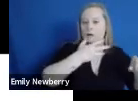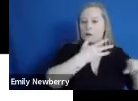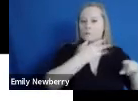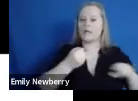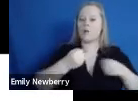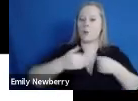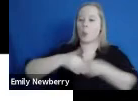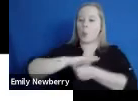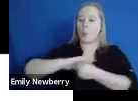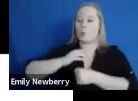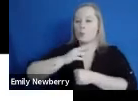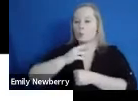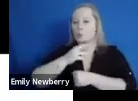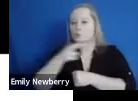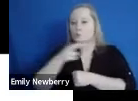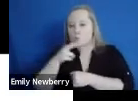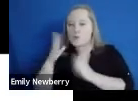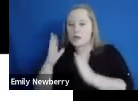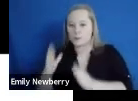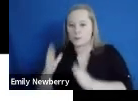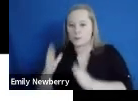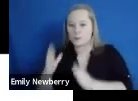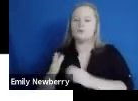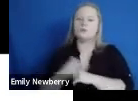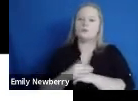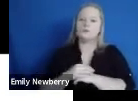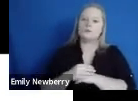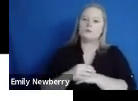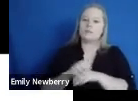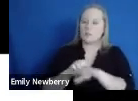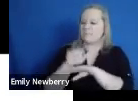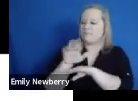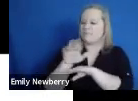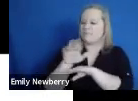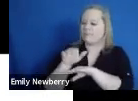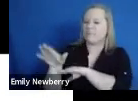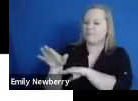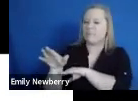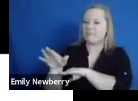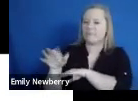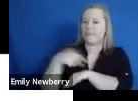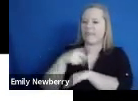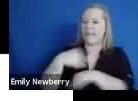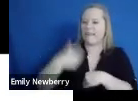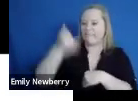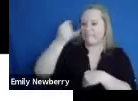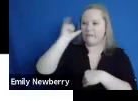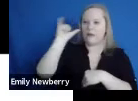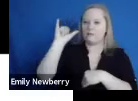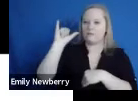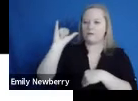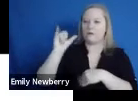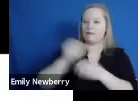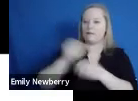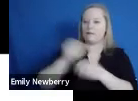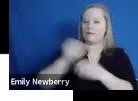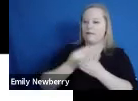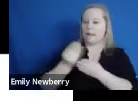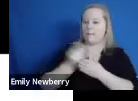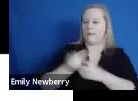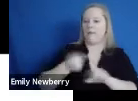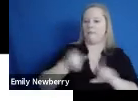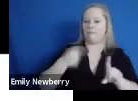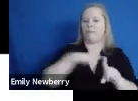ranchers and local people who have livestock. They purchase those 3-twine bales.